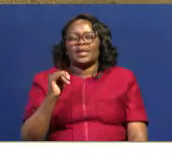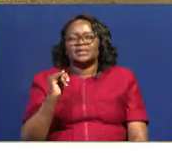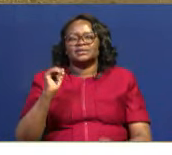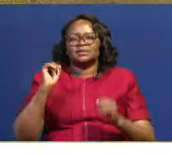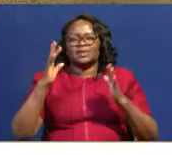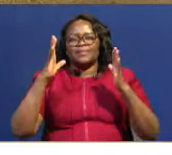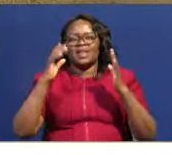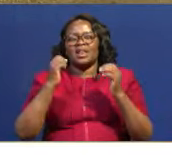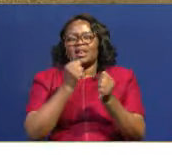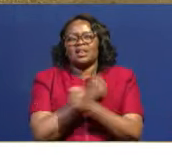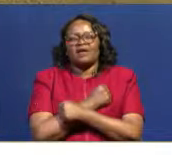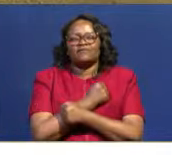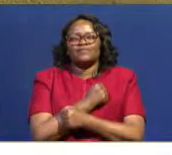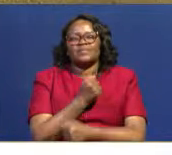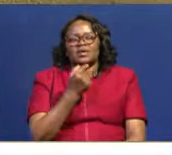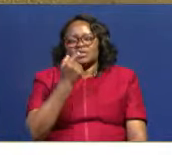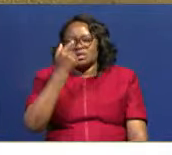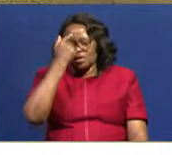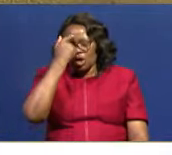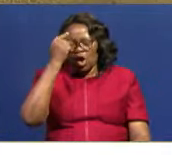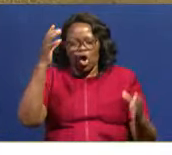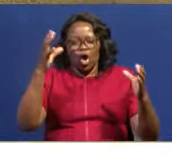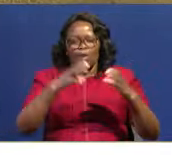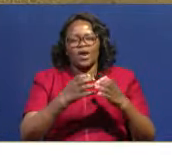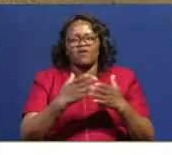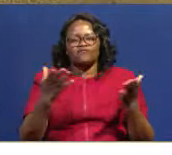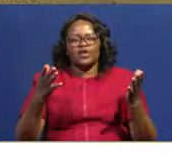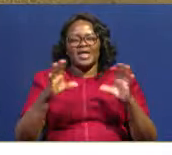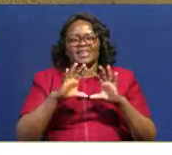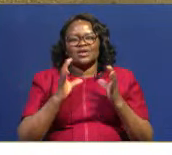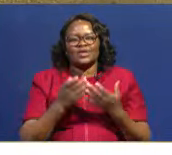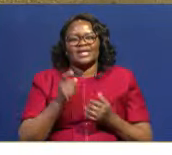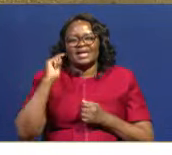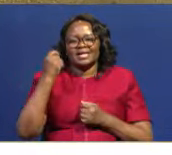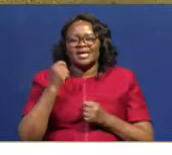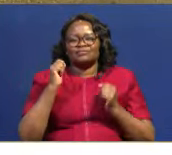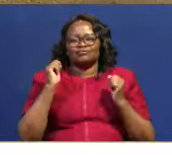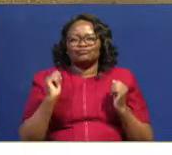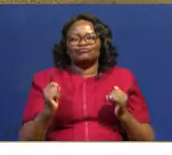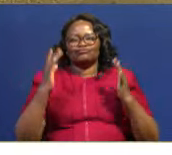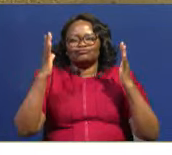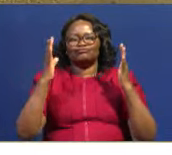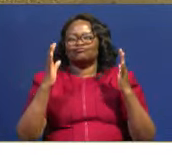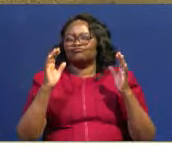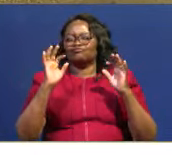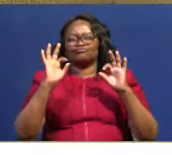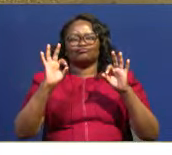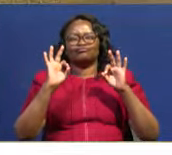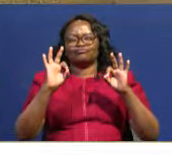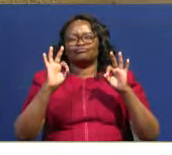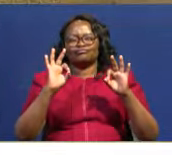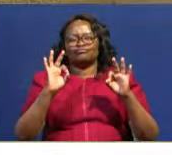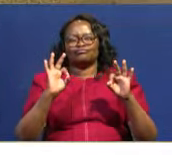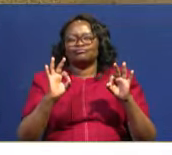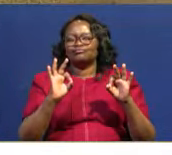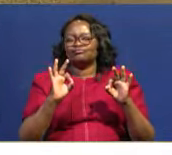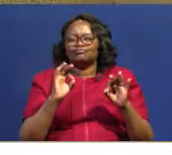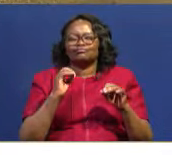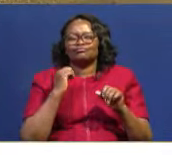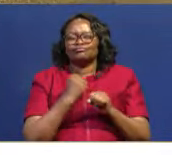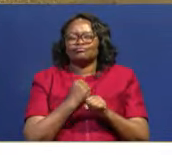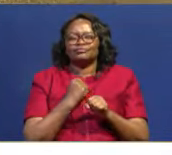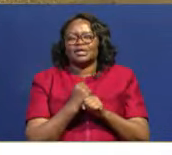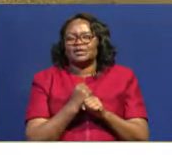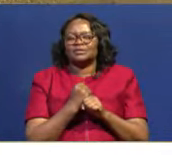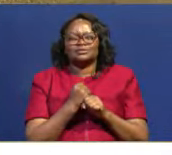celebration cherished by the Hindu community across the globe. In Kenya, the festivities are equally vibrant, carried out with deep reverence